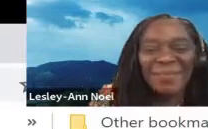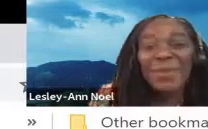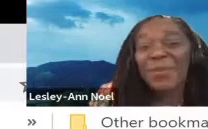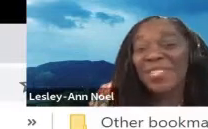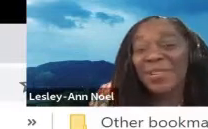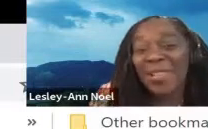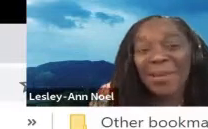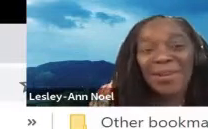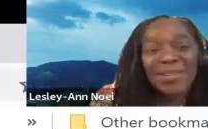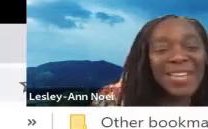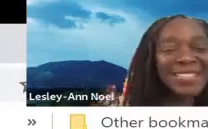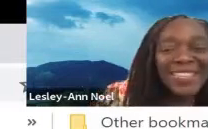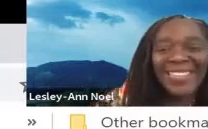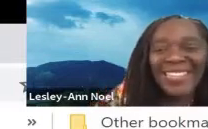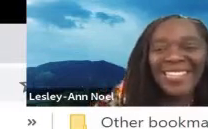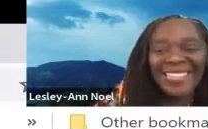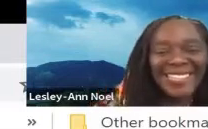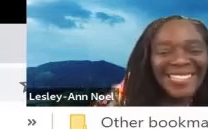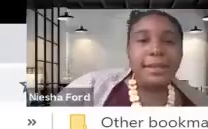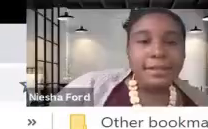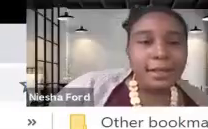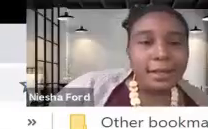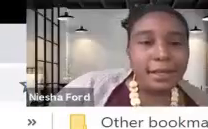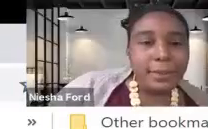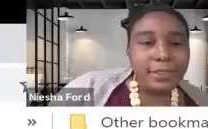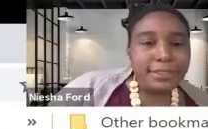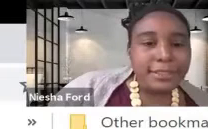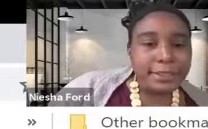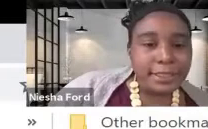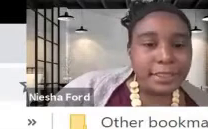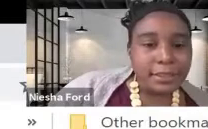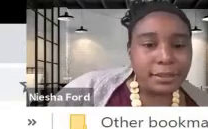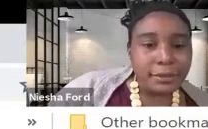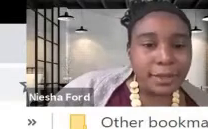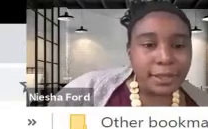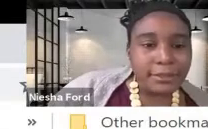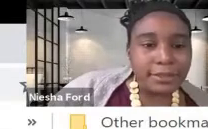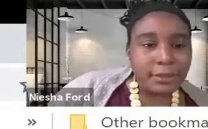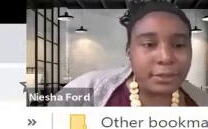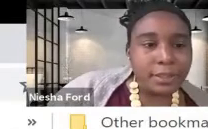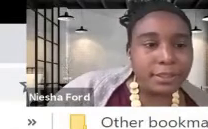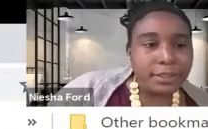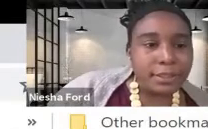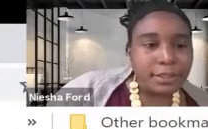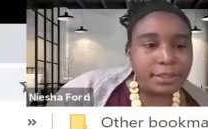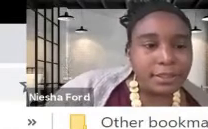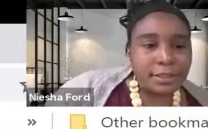others. Maybe you could call them out, Niesha. Okay. Let's see what I see. Okay. So